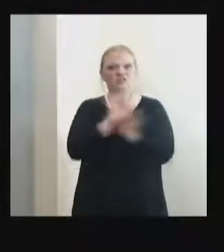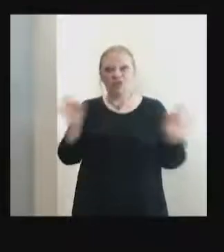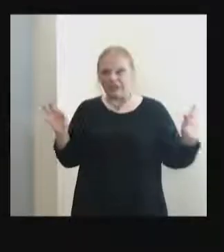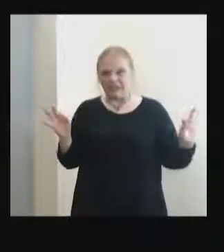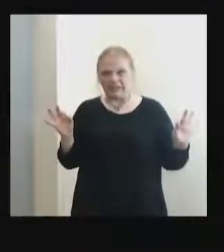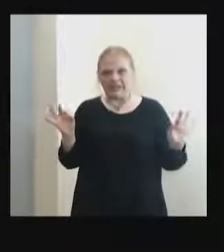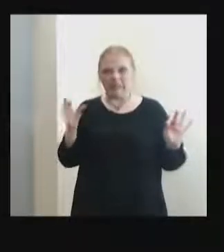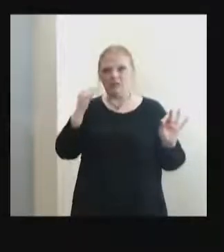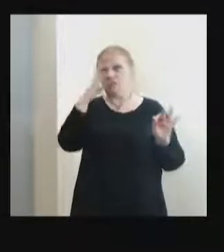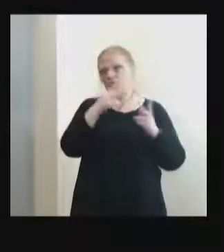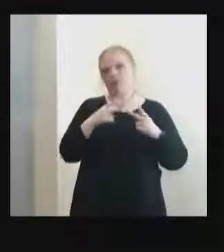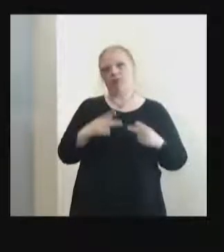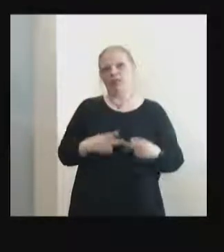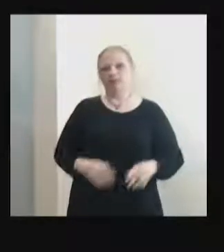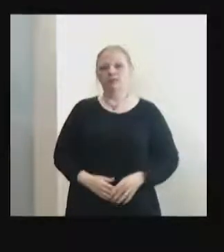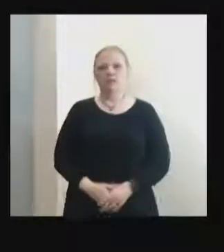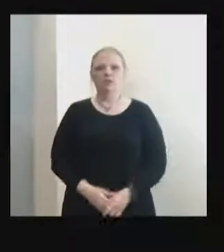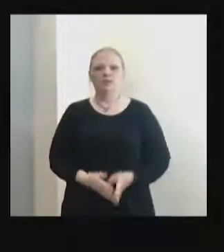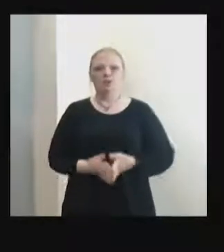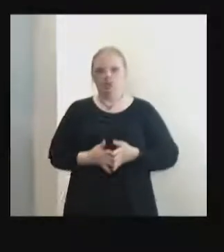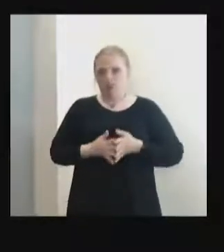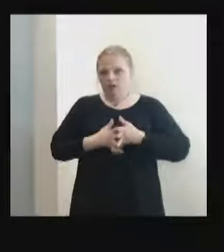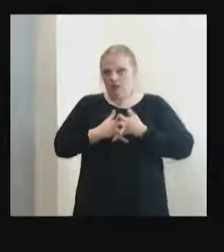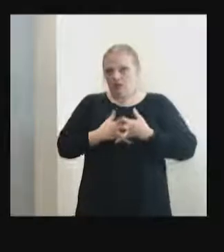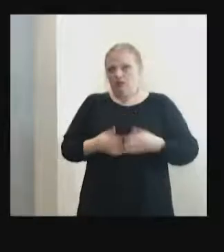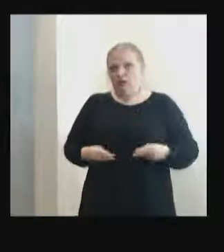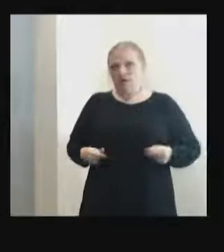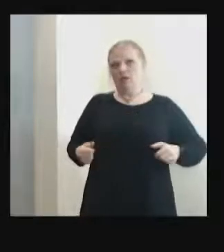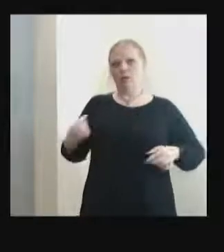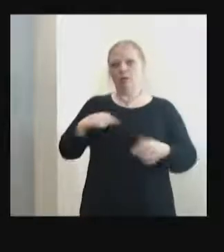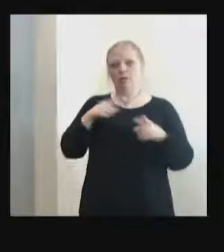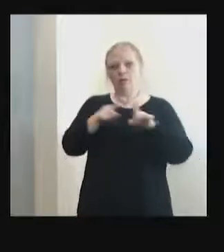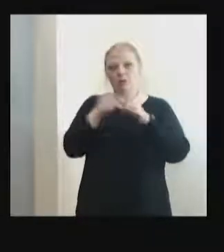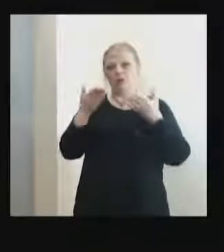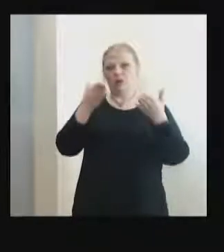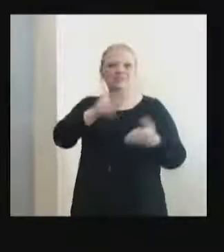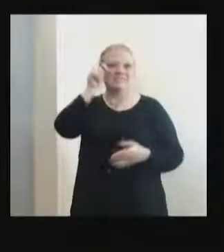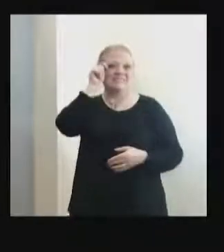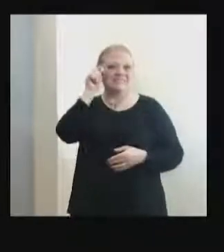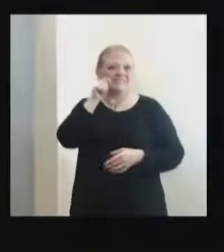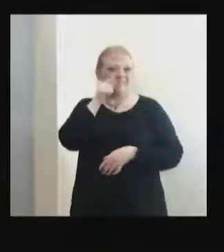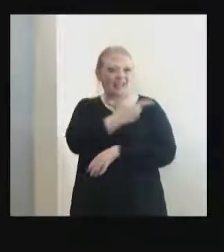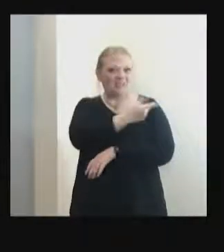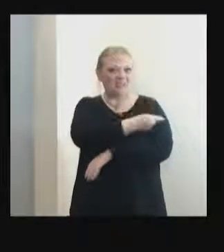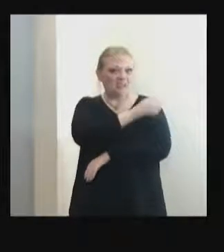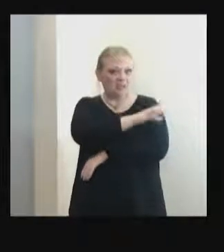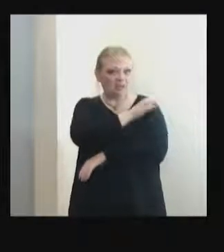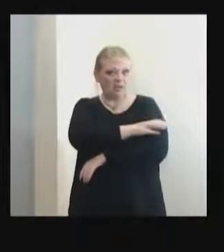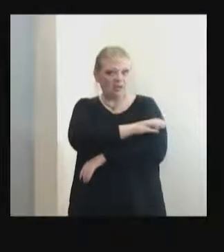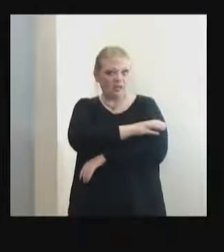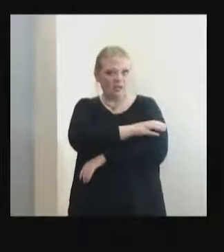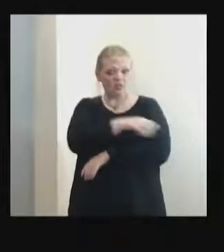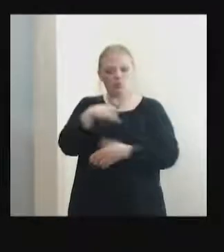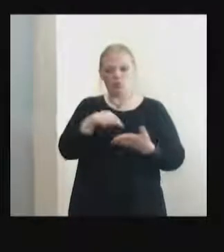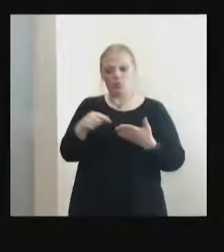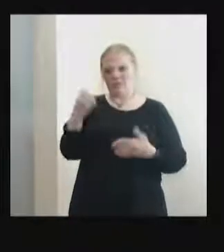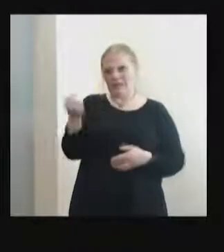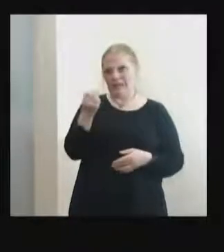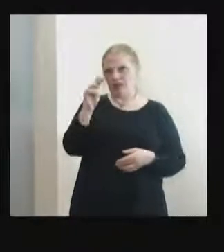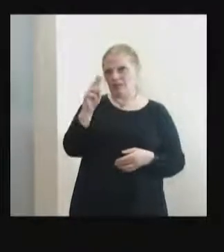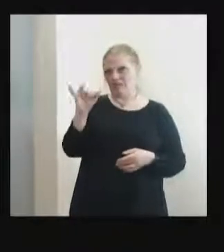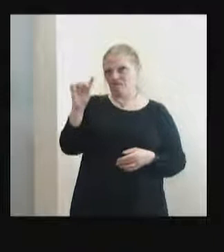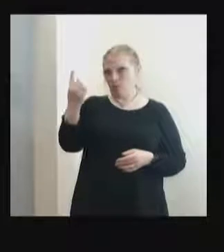and a beautiful place. We're also offering our teen vaccine clinics this coming Saturday, May